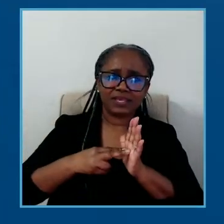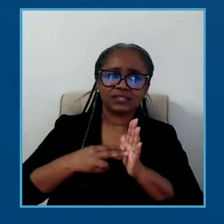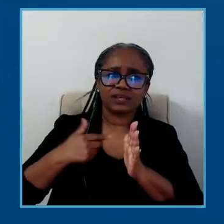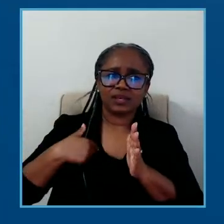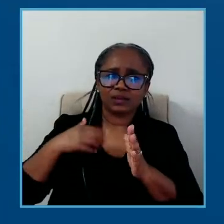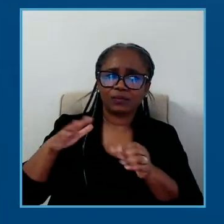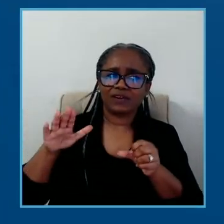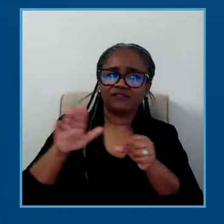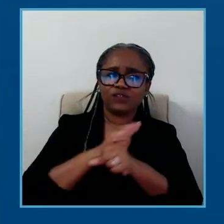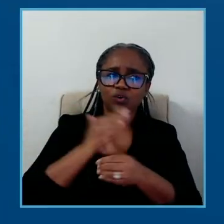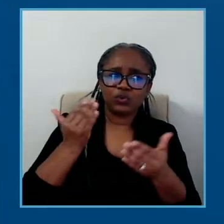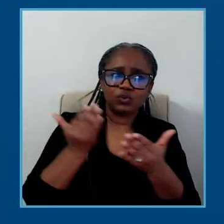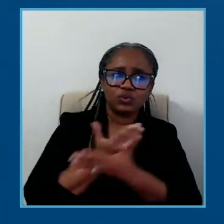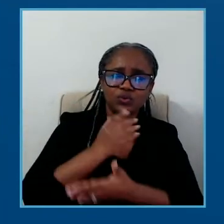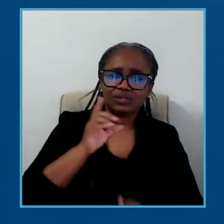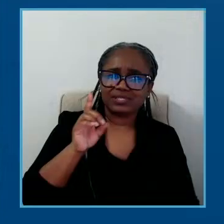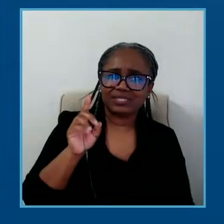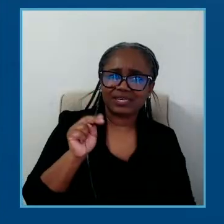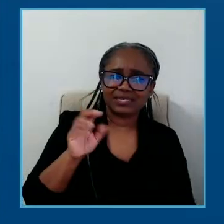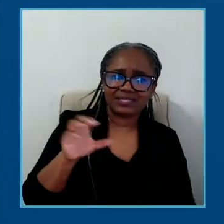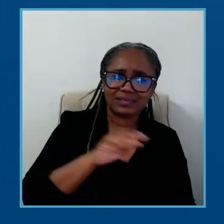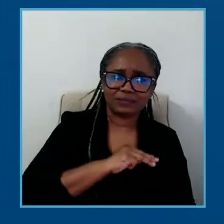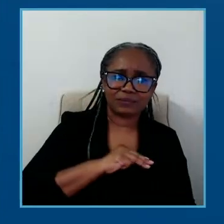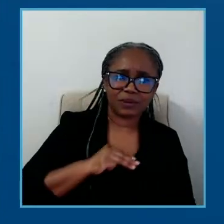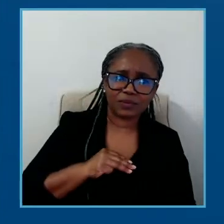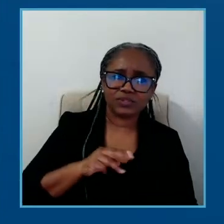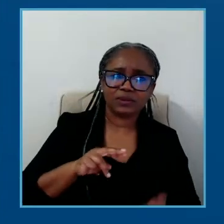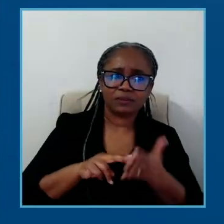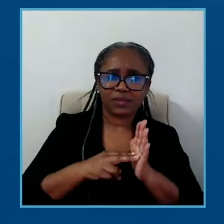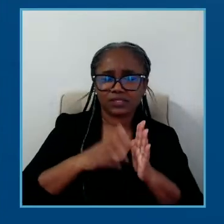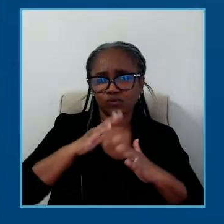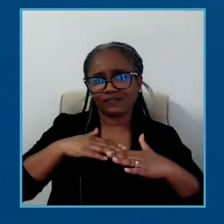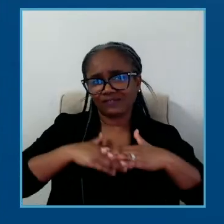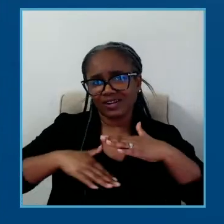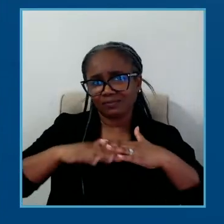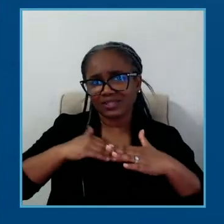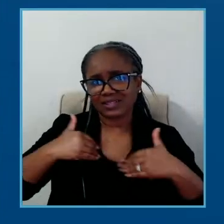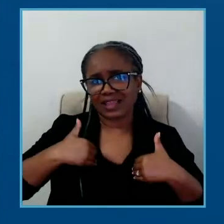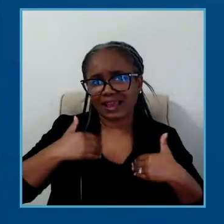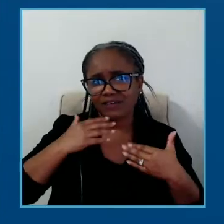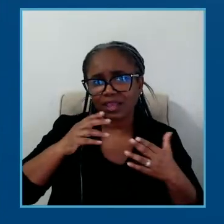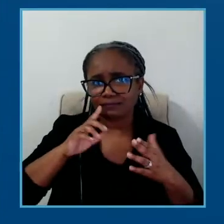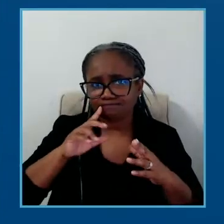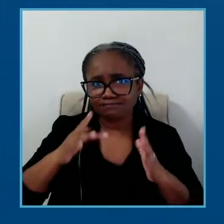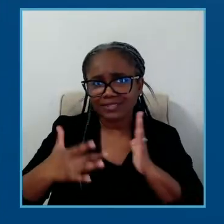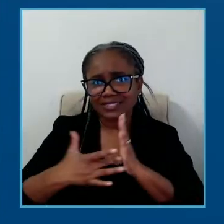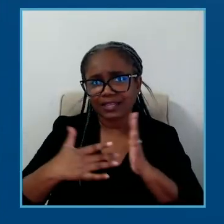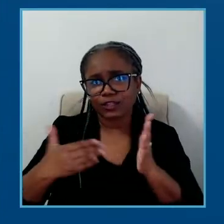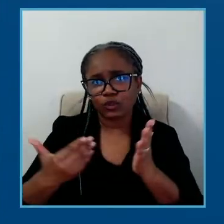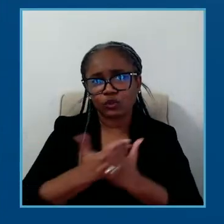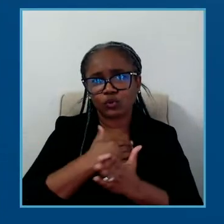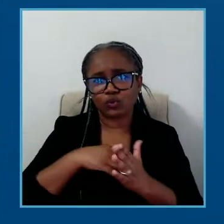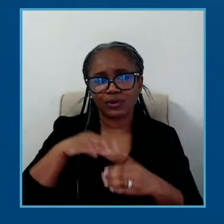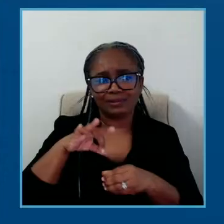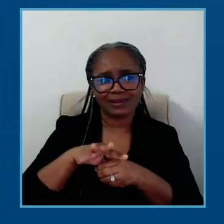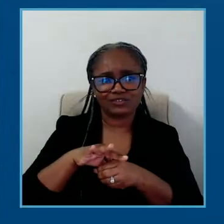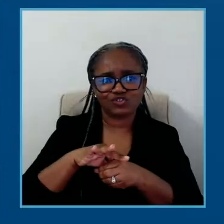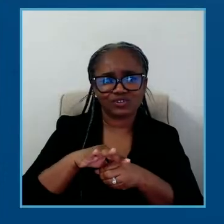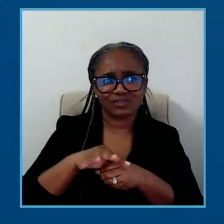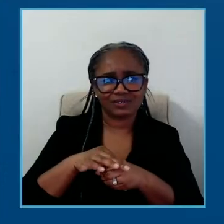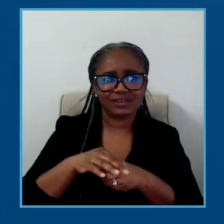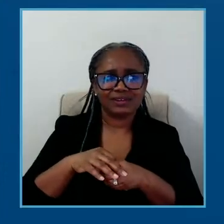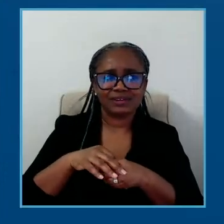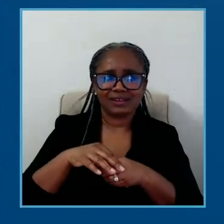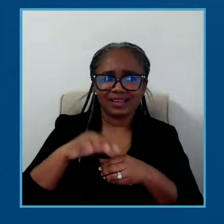of exactly how, after, I don't know, what was it, 13 hours in, like exactly how the motion